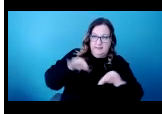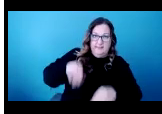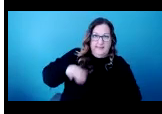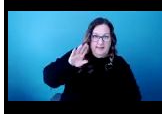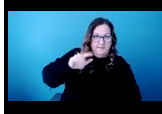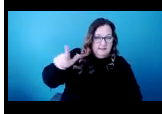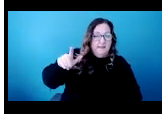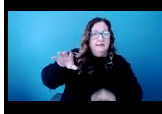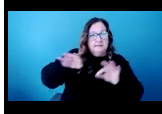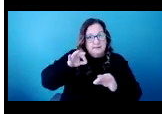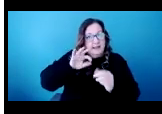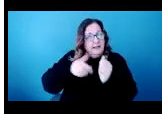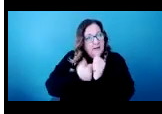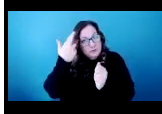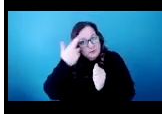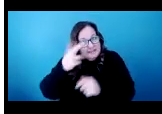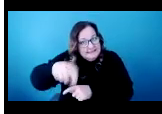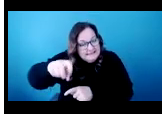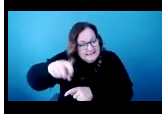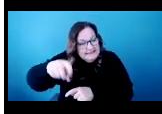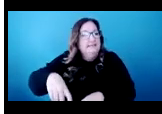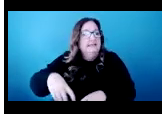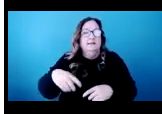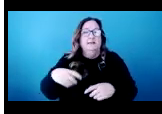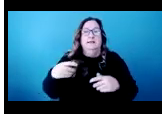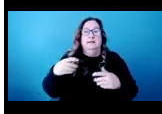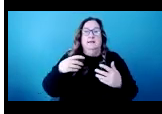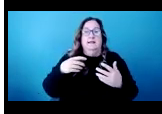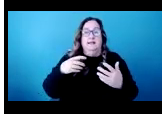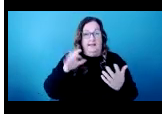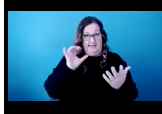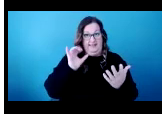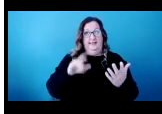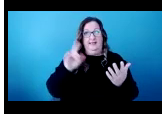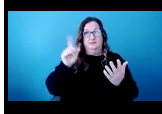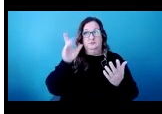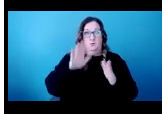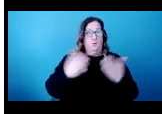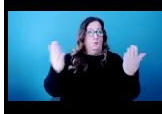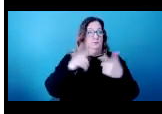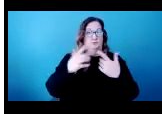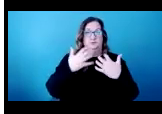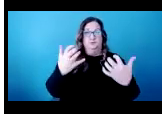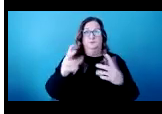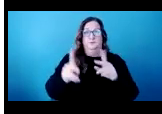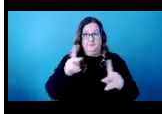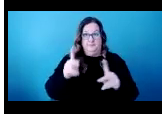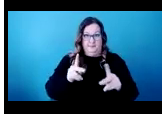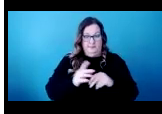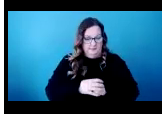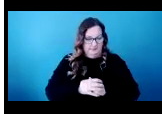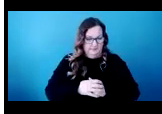necessary, what the need is. And as I said, that's where they hear the public. So if you're wanting to go and give